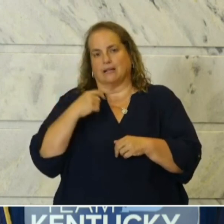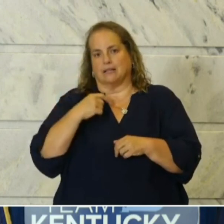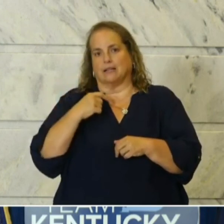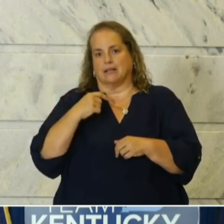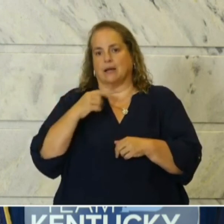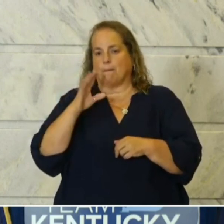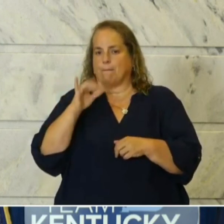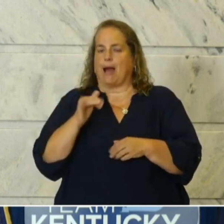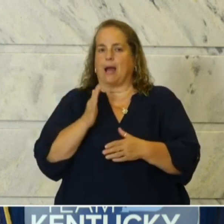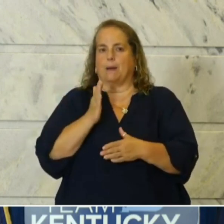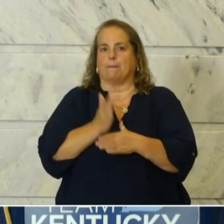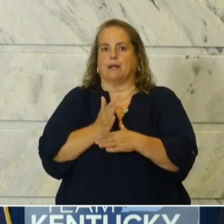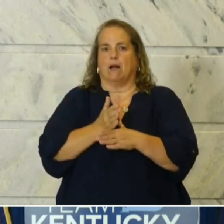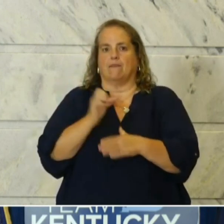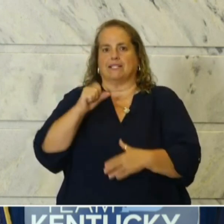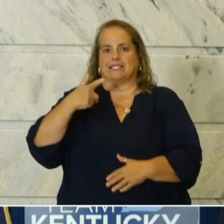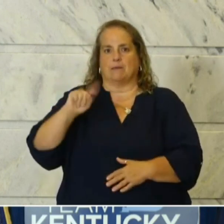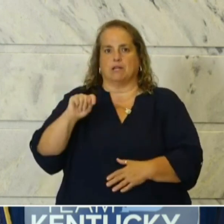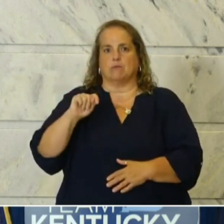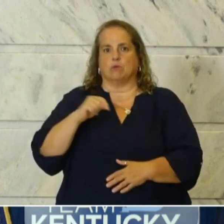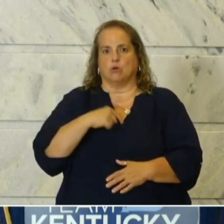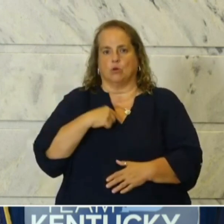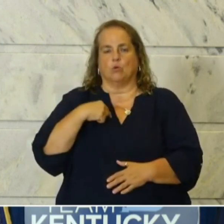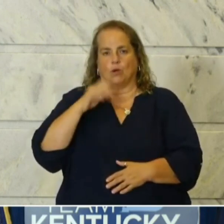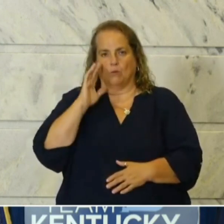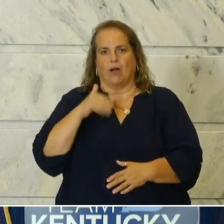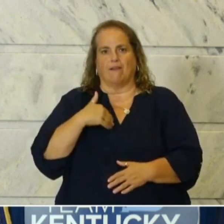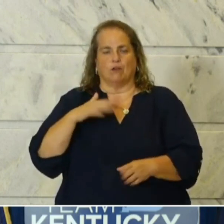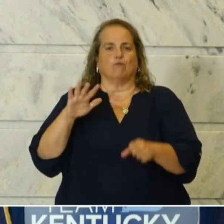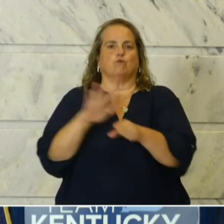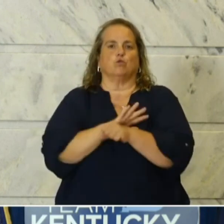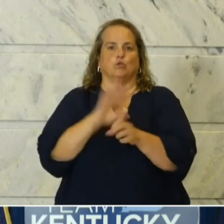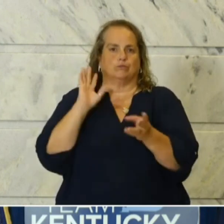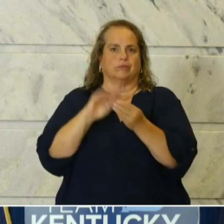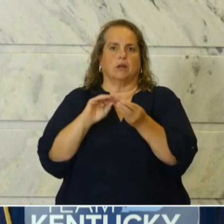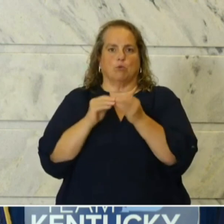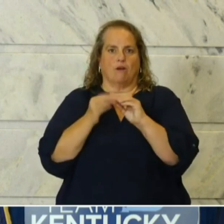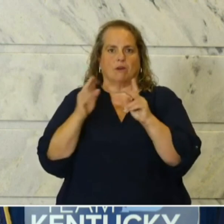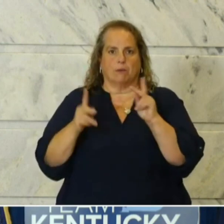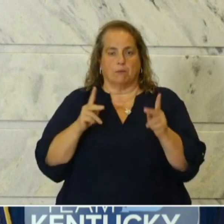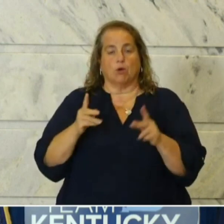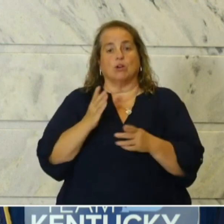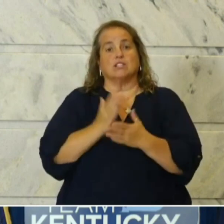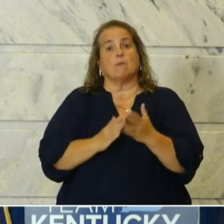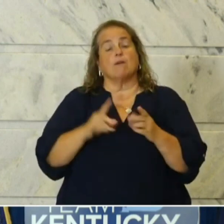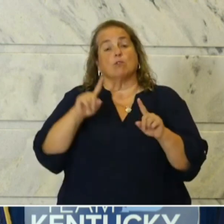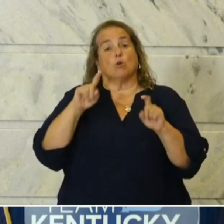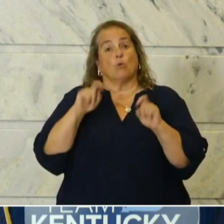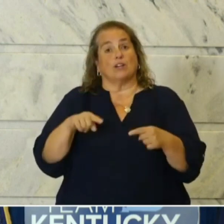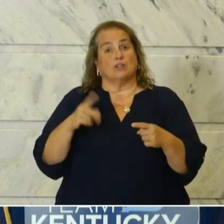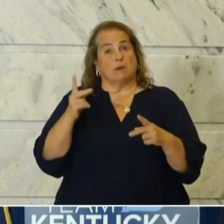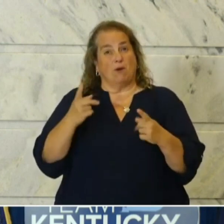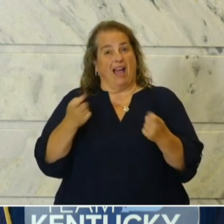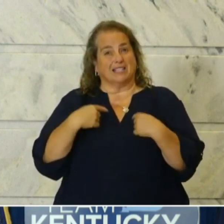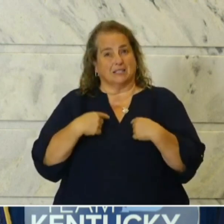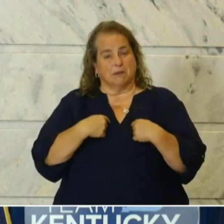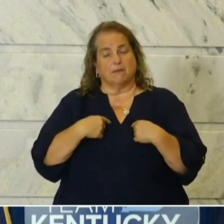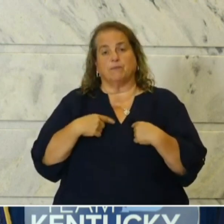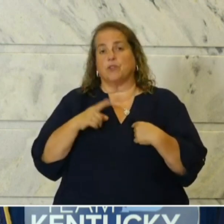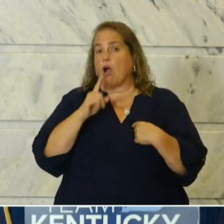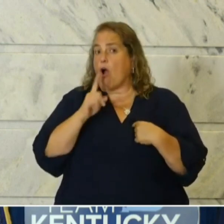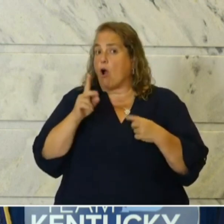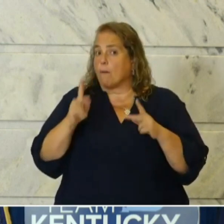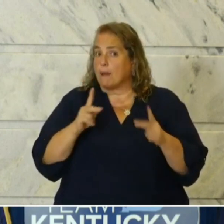mid-September we'll probably be at a full complement of people. Some of the questions that I get asked is, are people